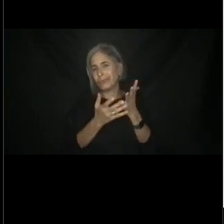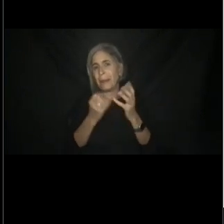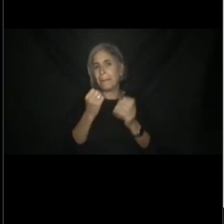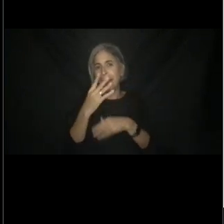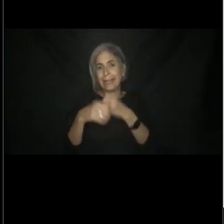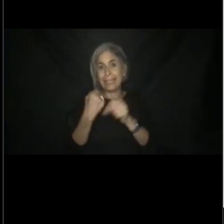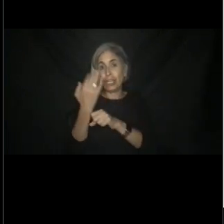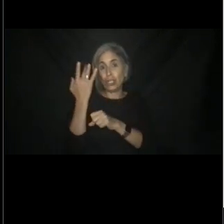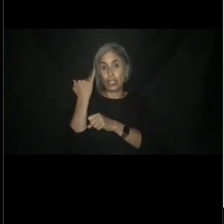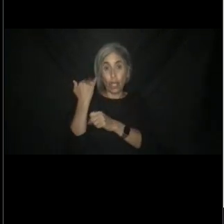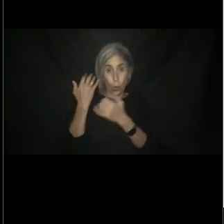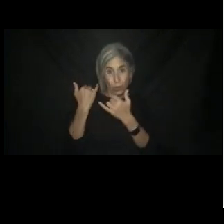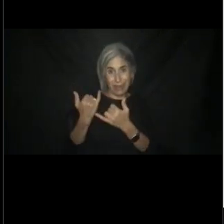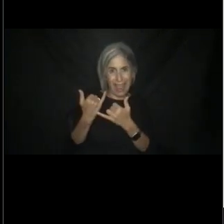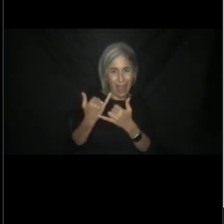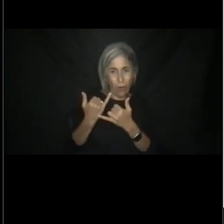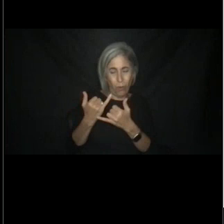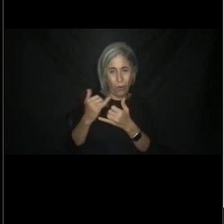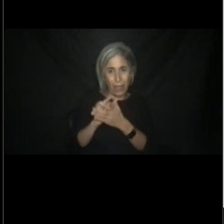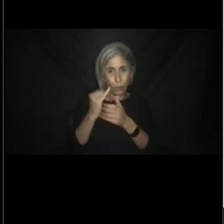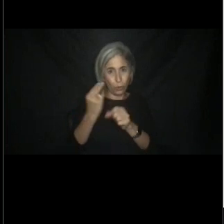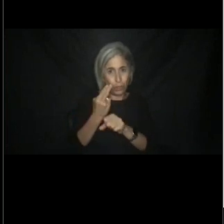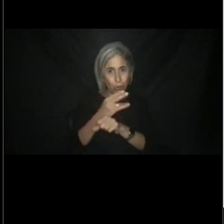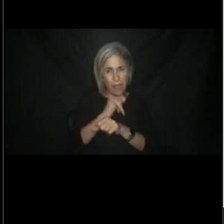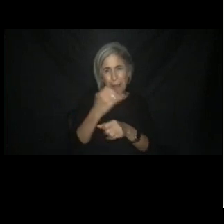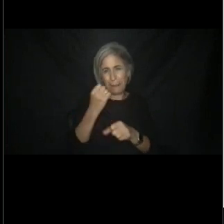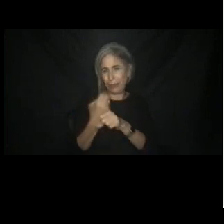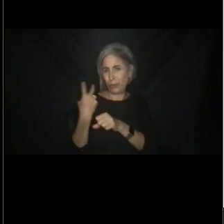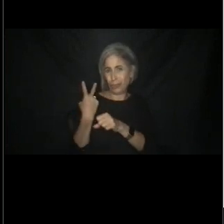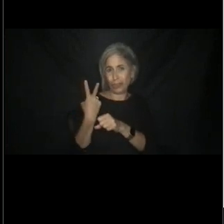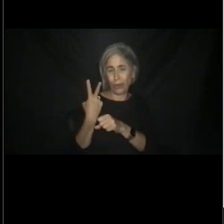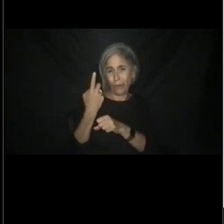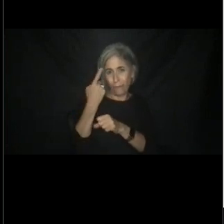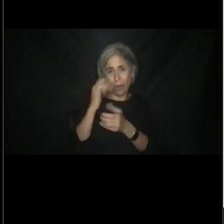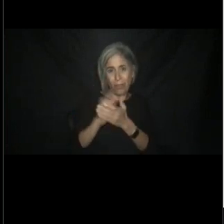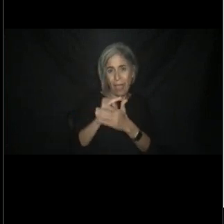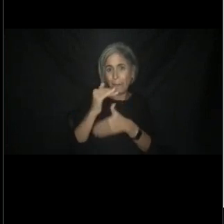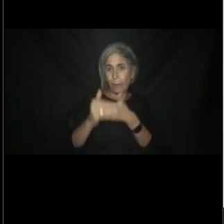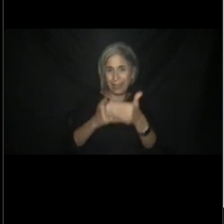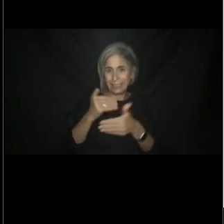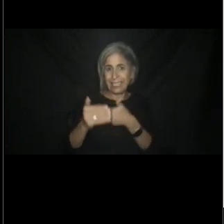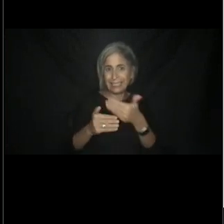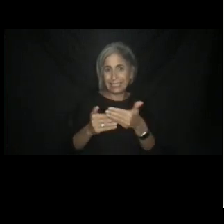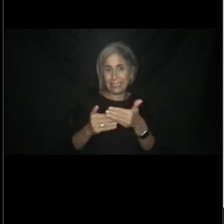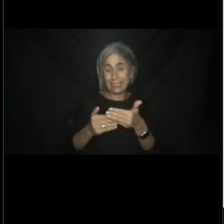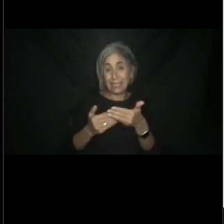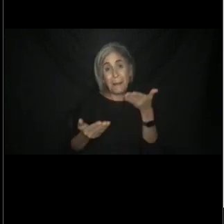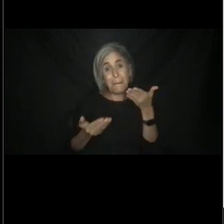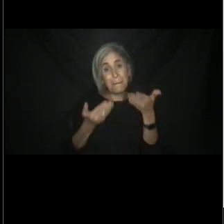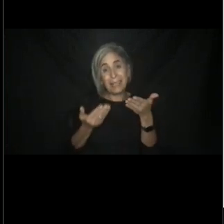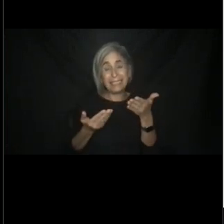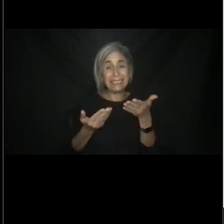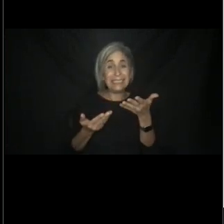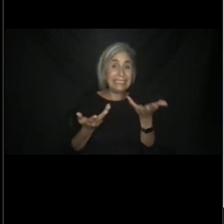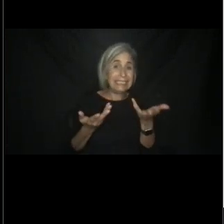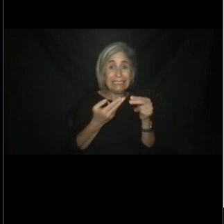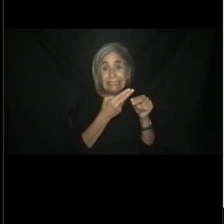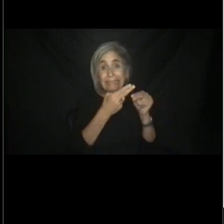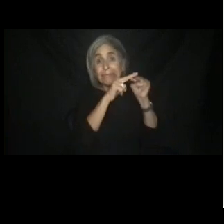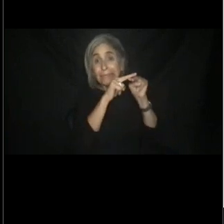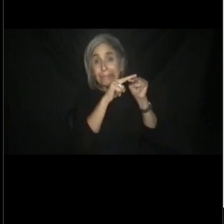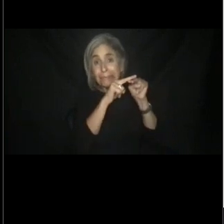years now or maybe 2 years for those processes. So I may anticipate there might be a little